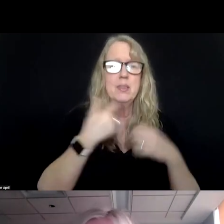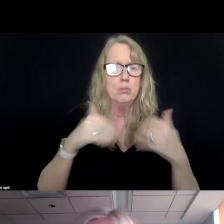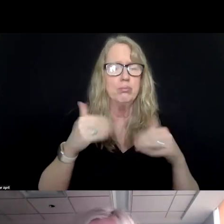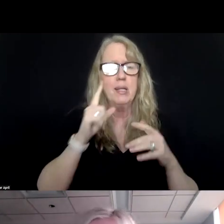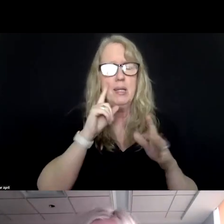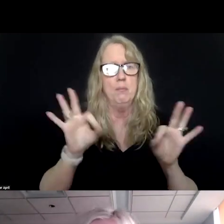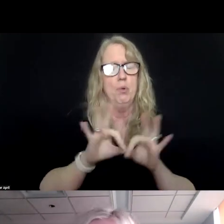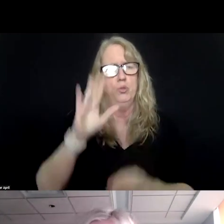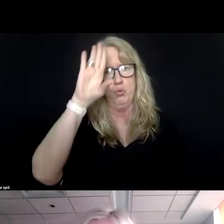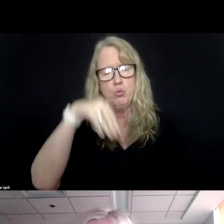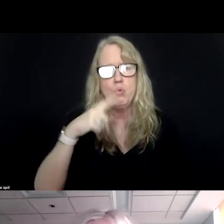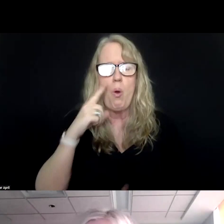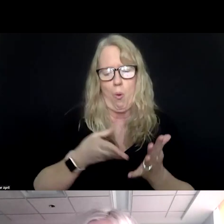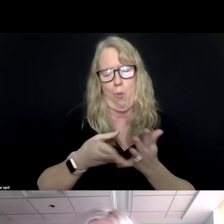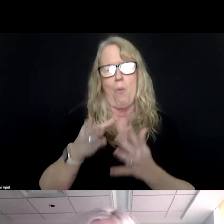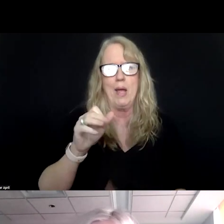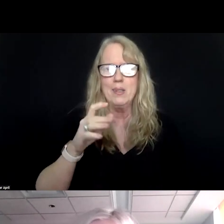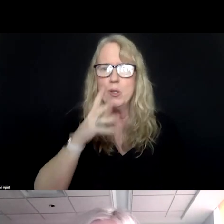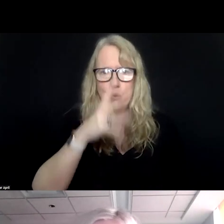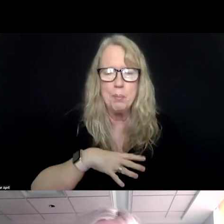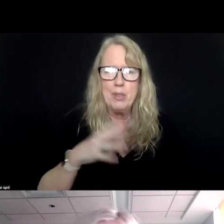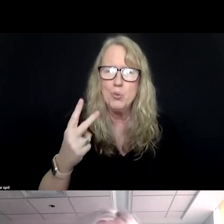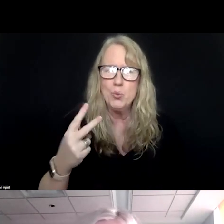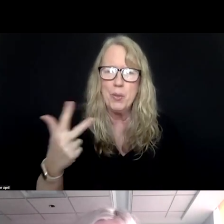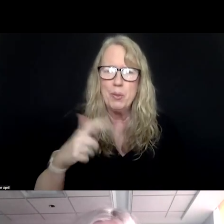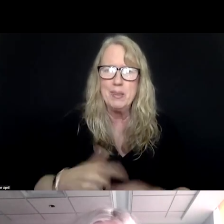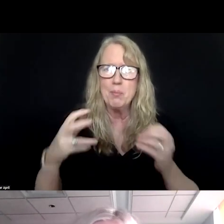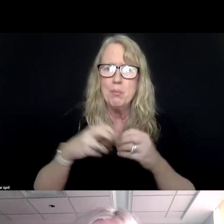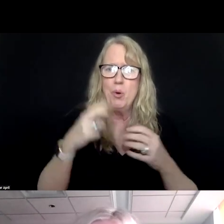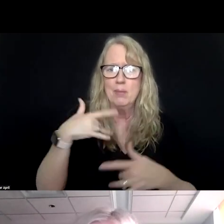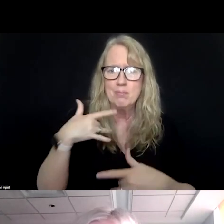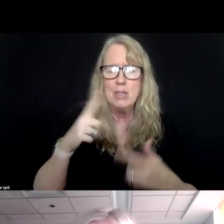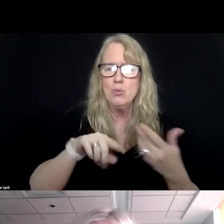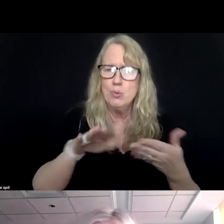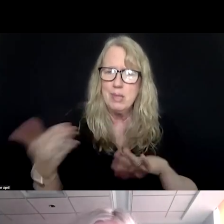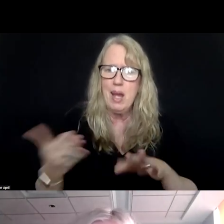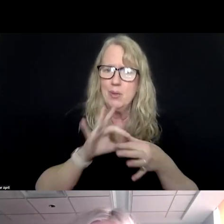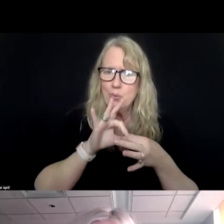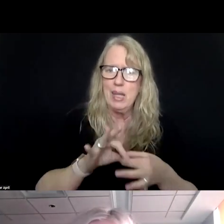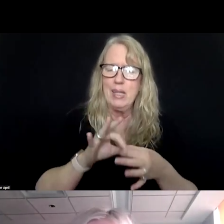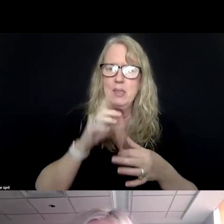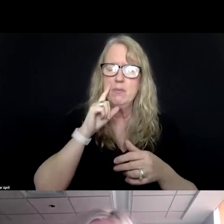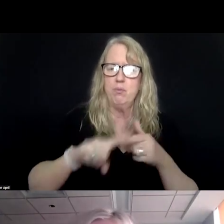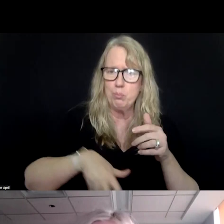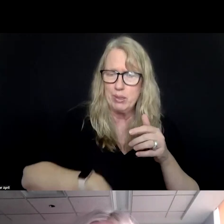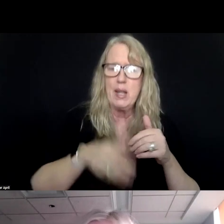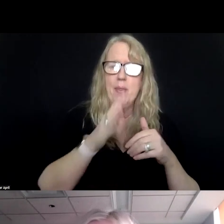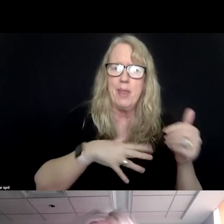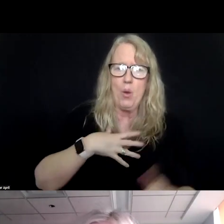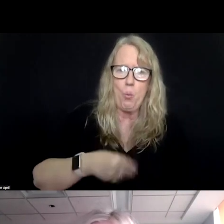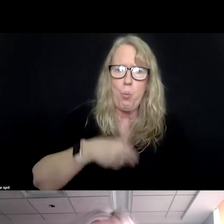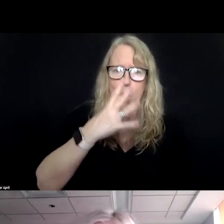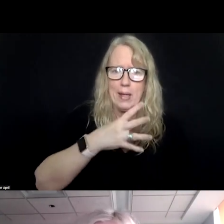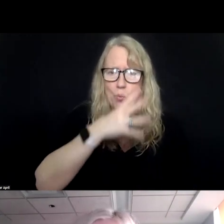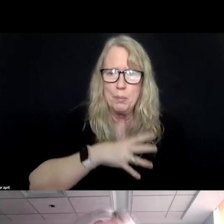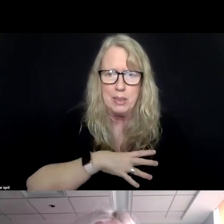that minority women are 2 to 3 times more likely to die of pregnancy-related causes than white women. And this is